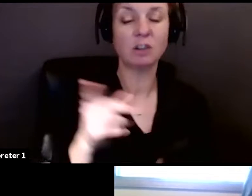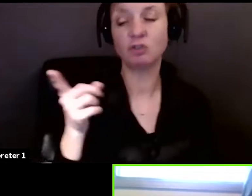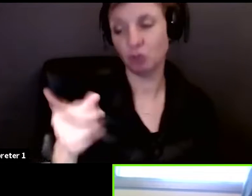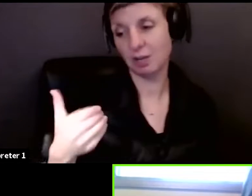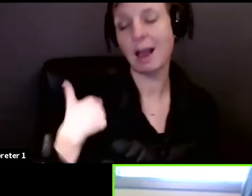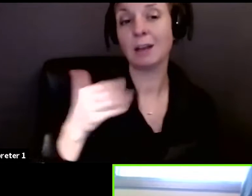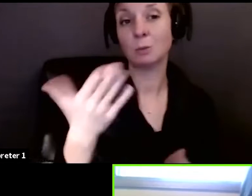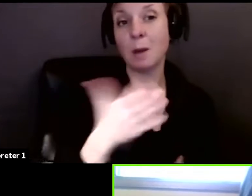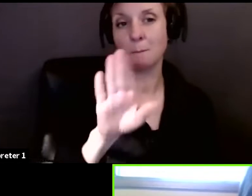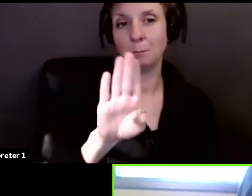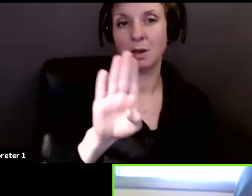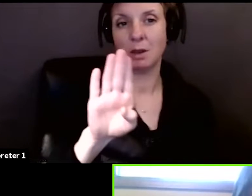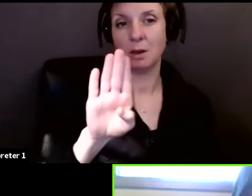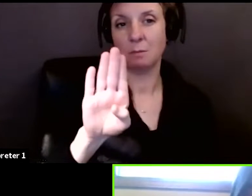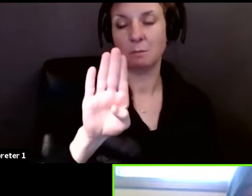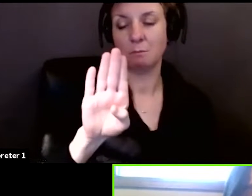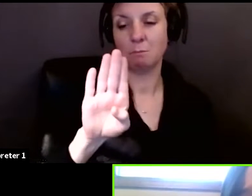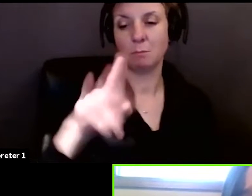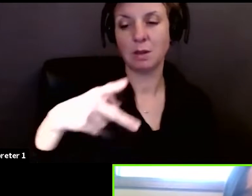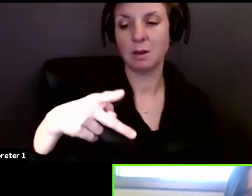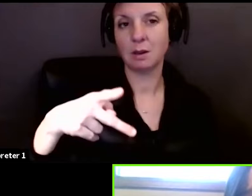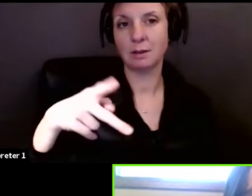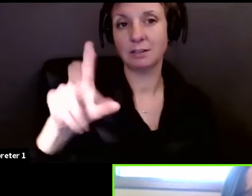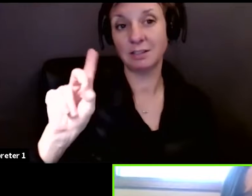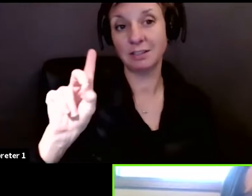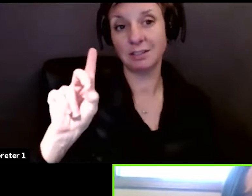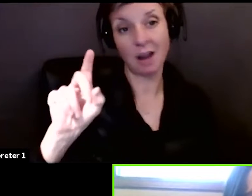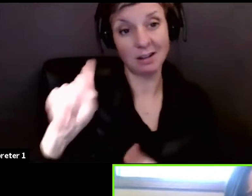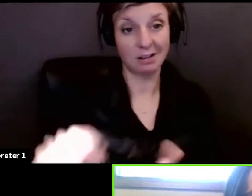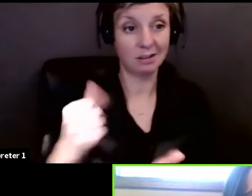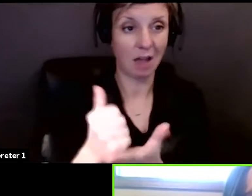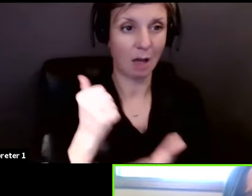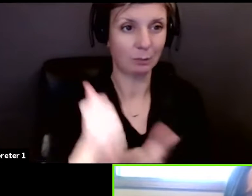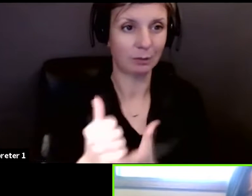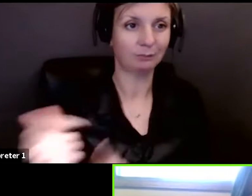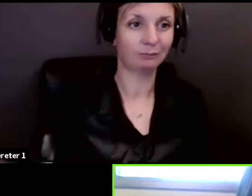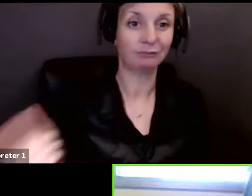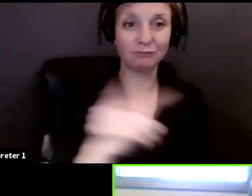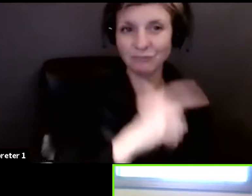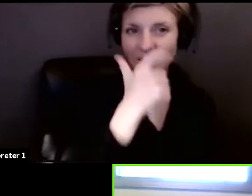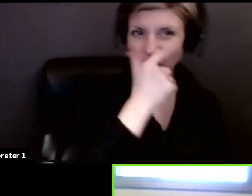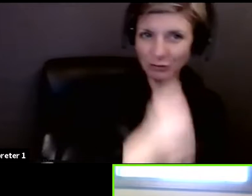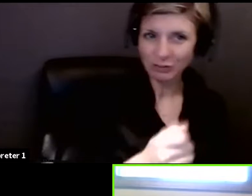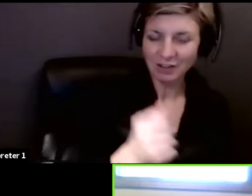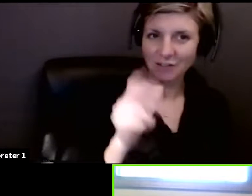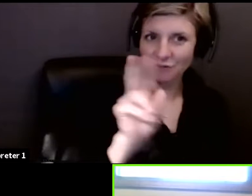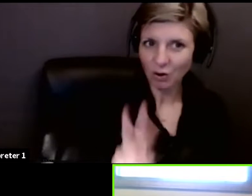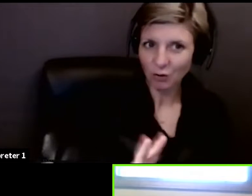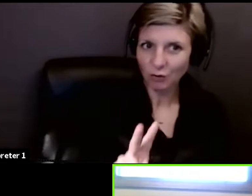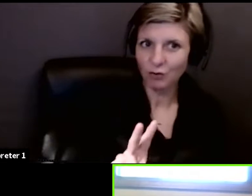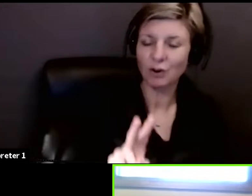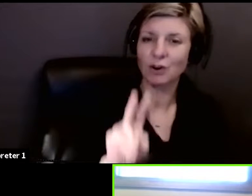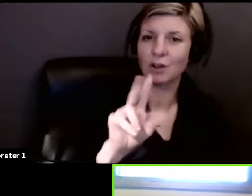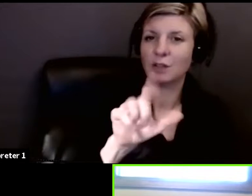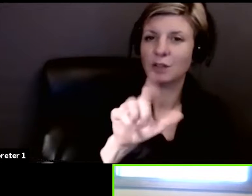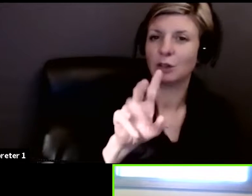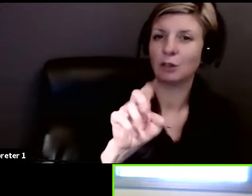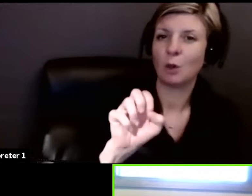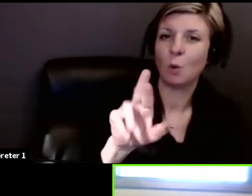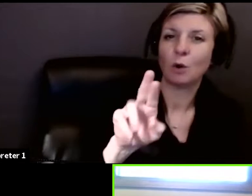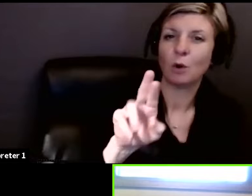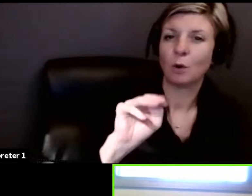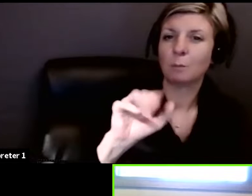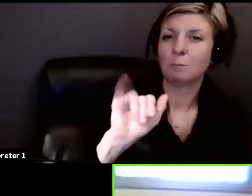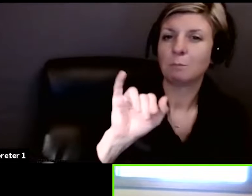It's really interesting because in Vancouver and in the lower mainland, it seems that if you can be perceived as a woman